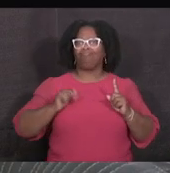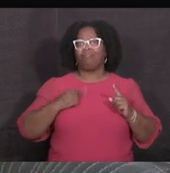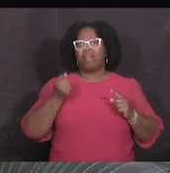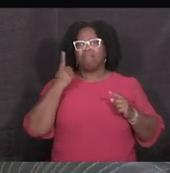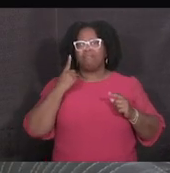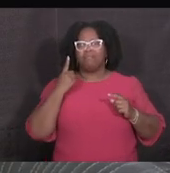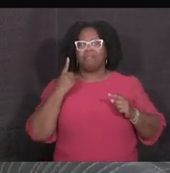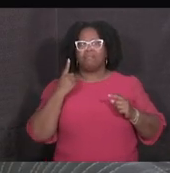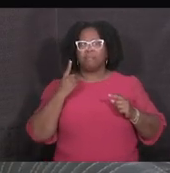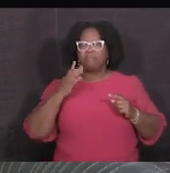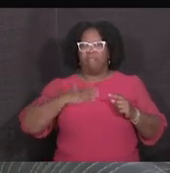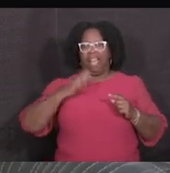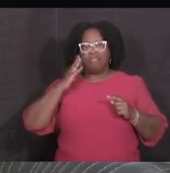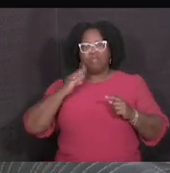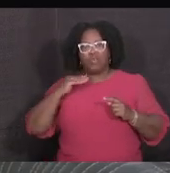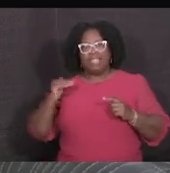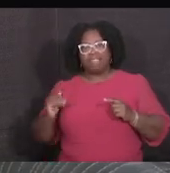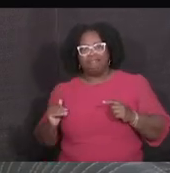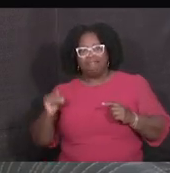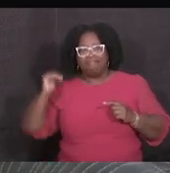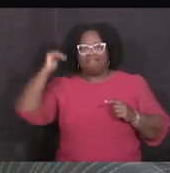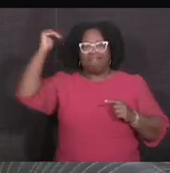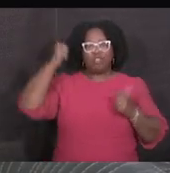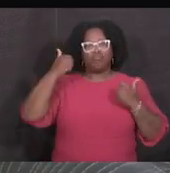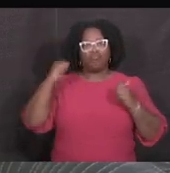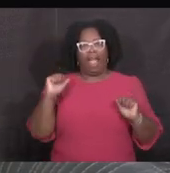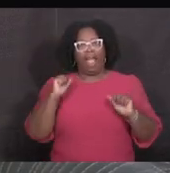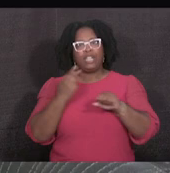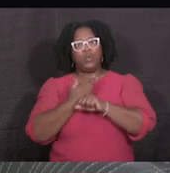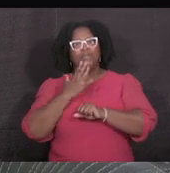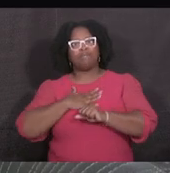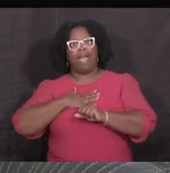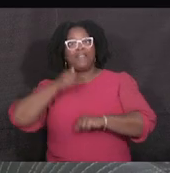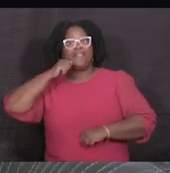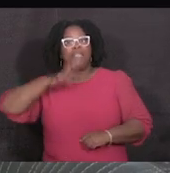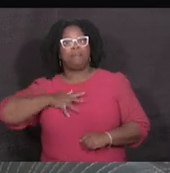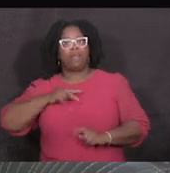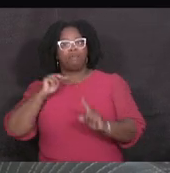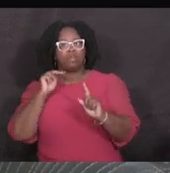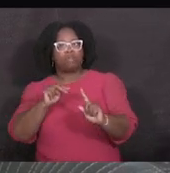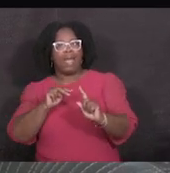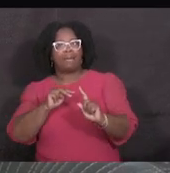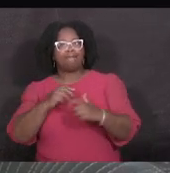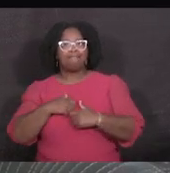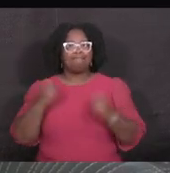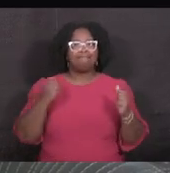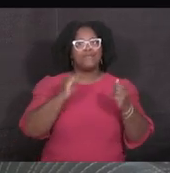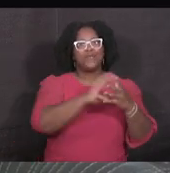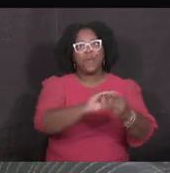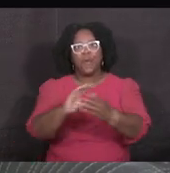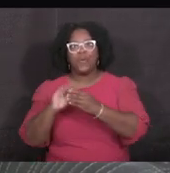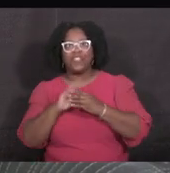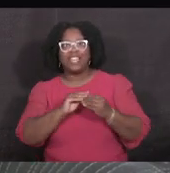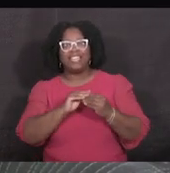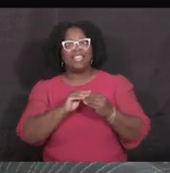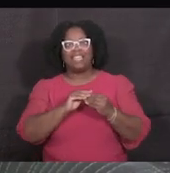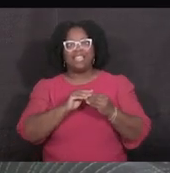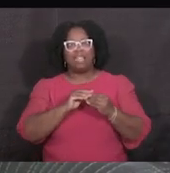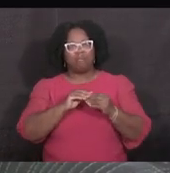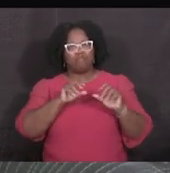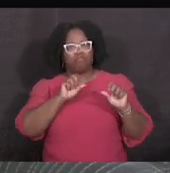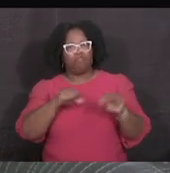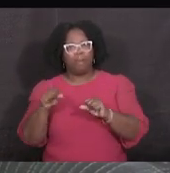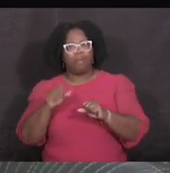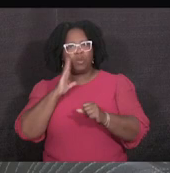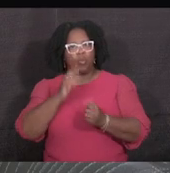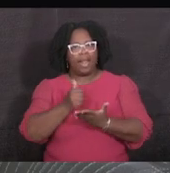I went through trying to tell stories from the female perspective was probably instructive to the